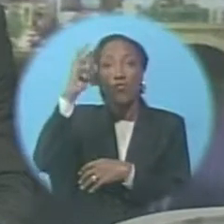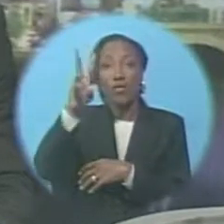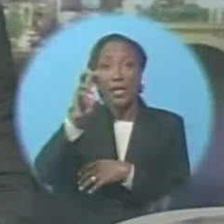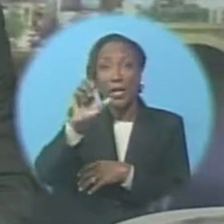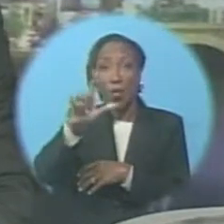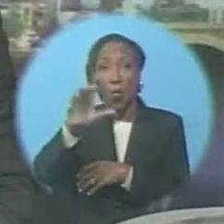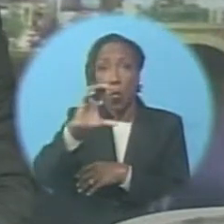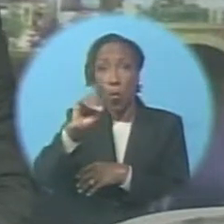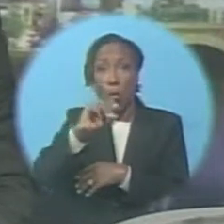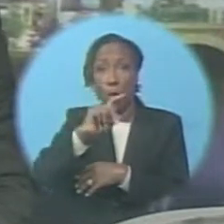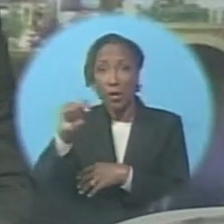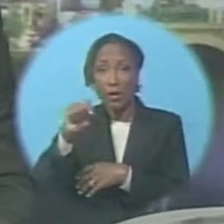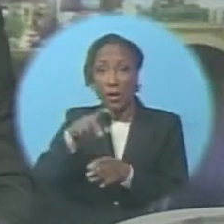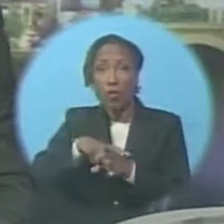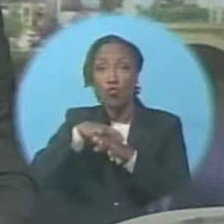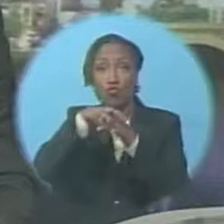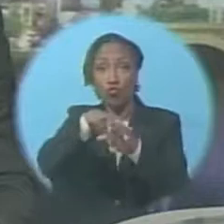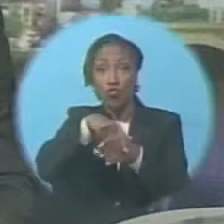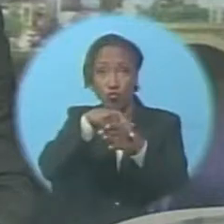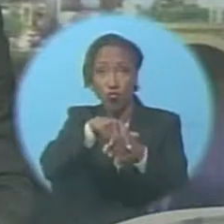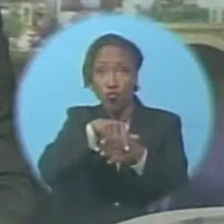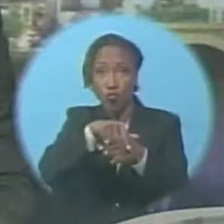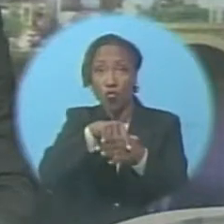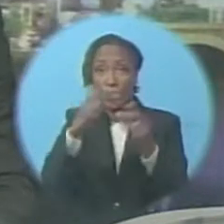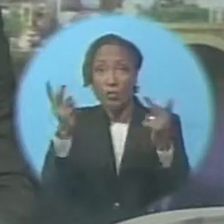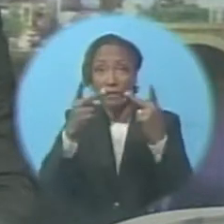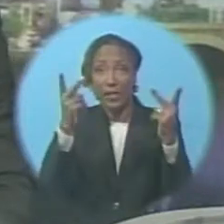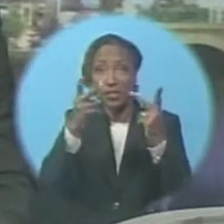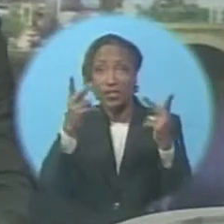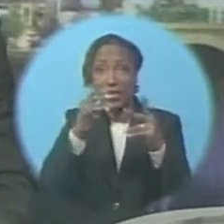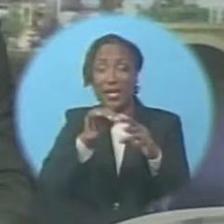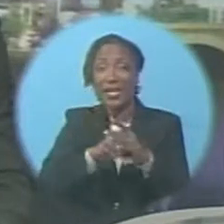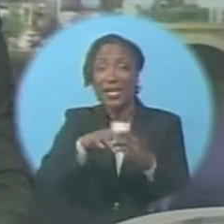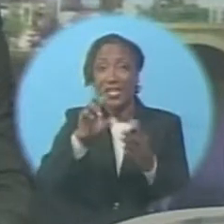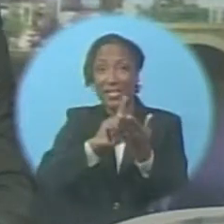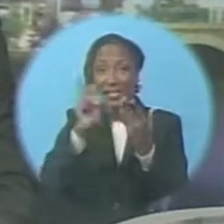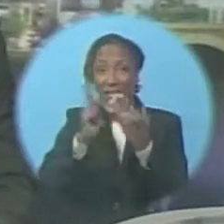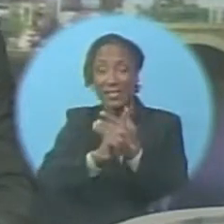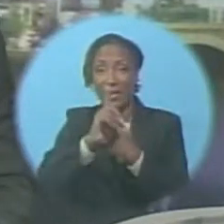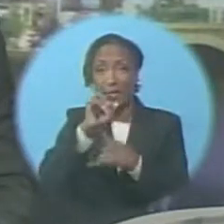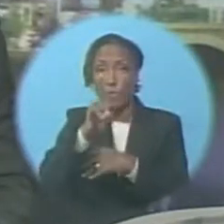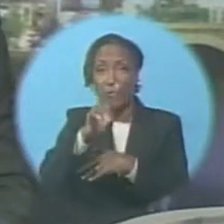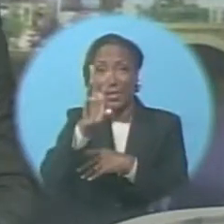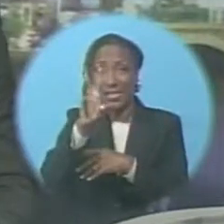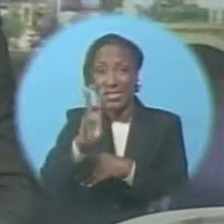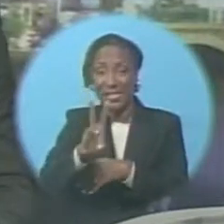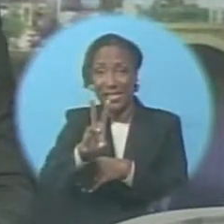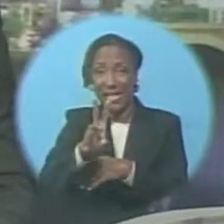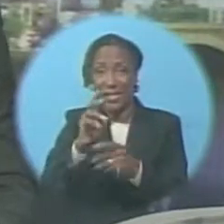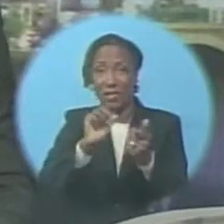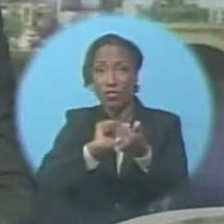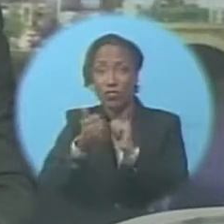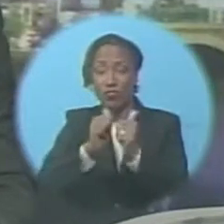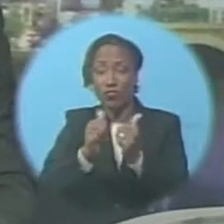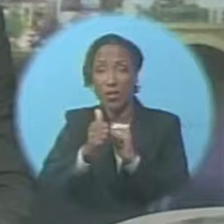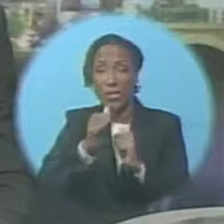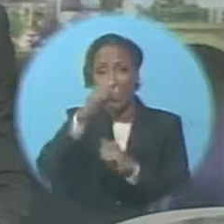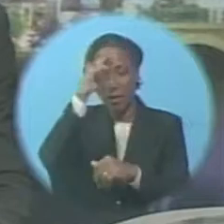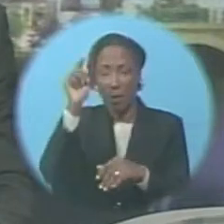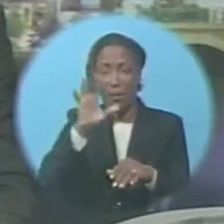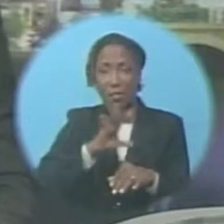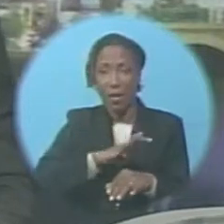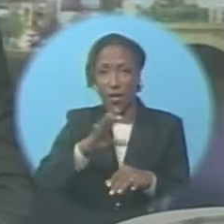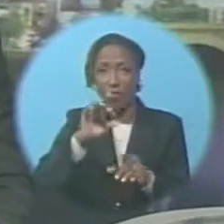in another featured race on the Boxing Day card recently when he took Blackrock all the way home in the Boxing Day Nursery Trophy